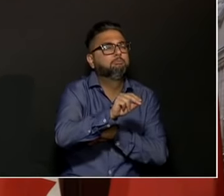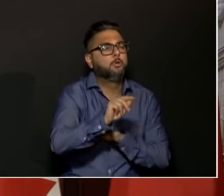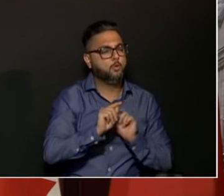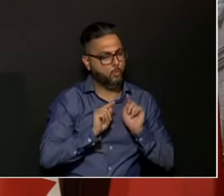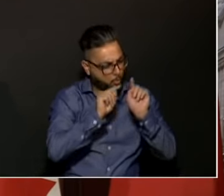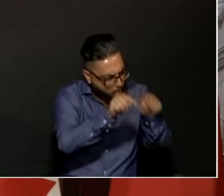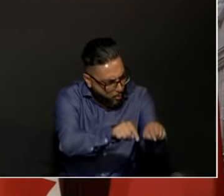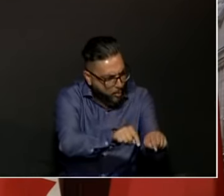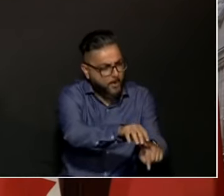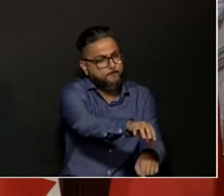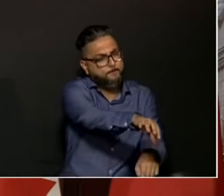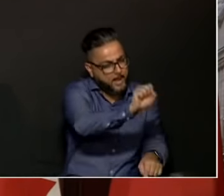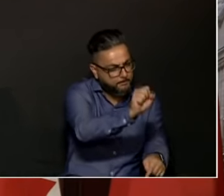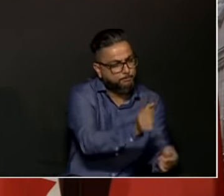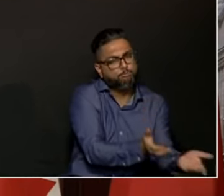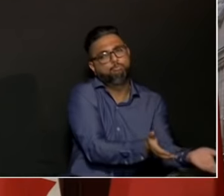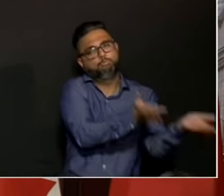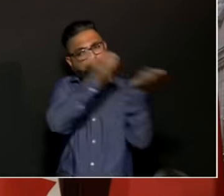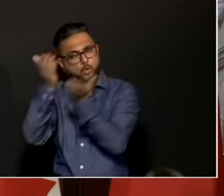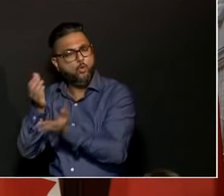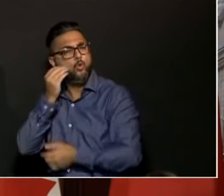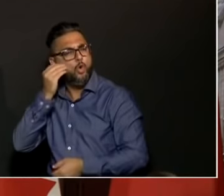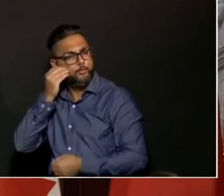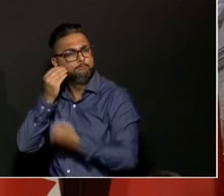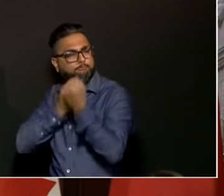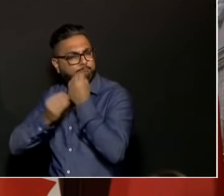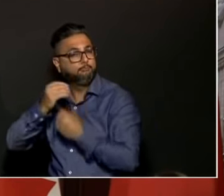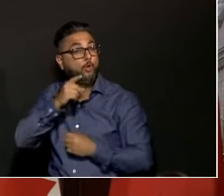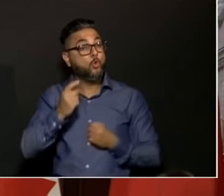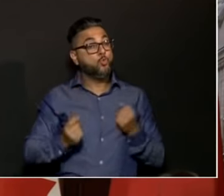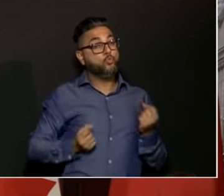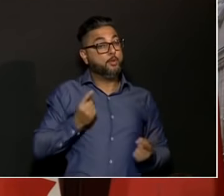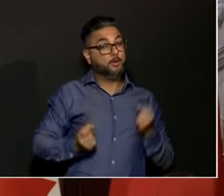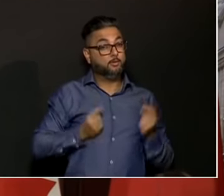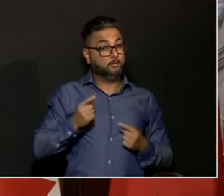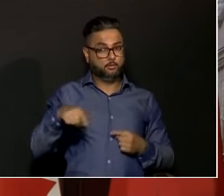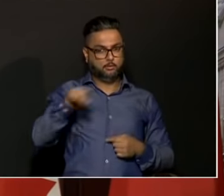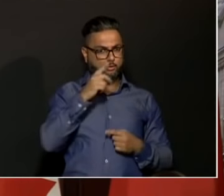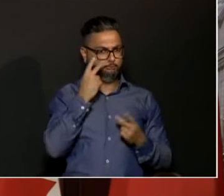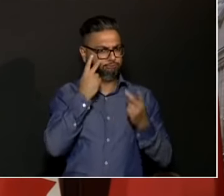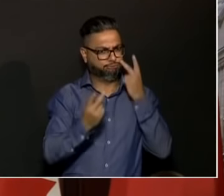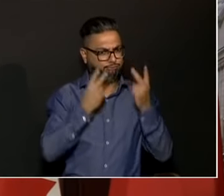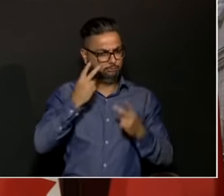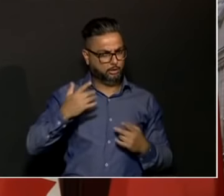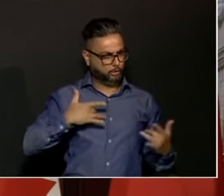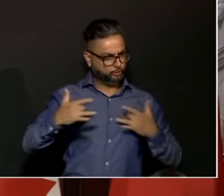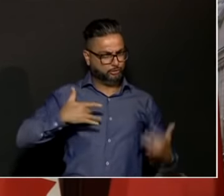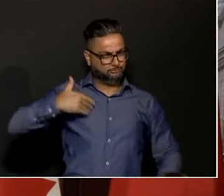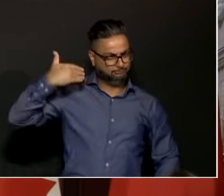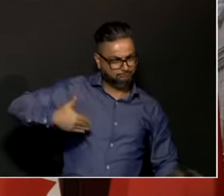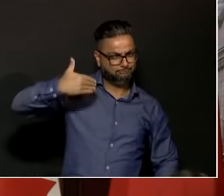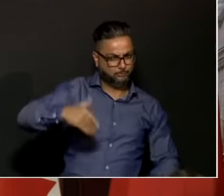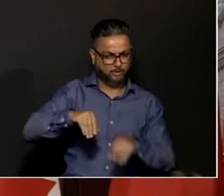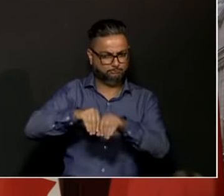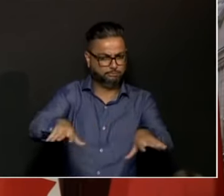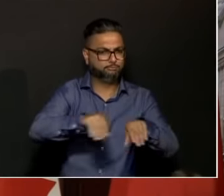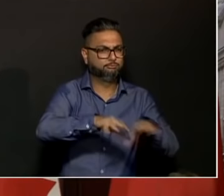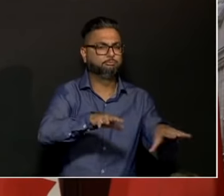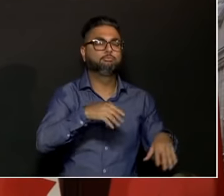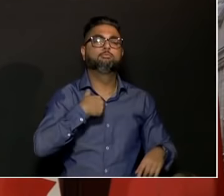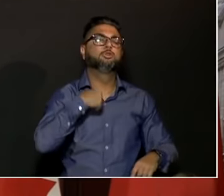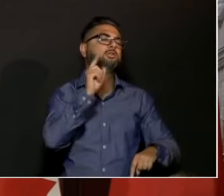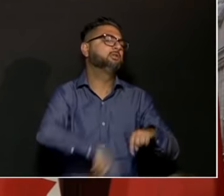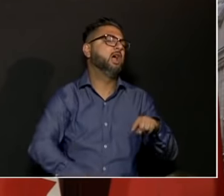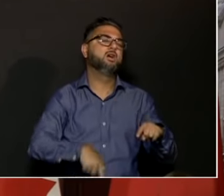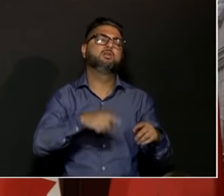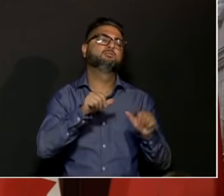open, and the nightclubs have been concerning. We've heard it on the news. There's been outbreaks, and we just can't chance it.